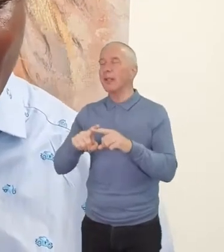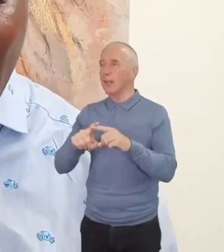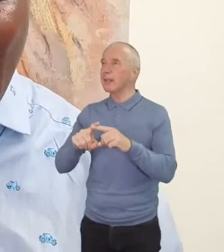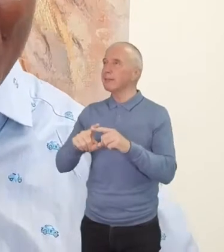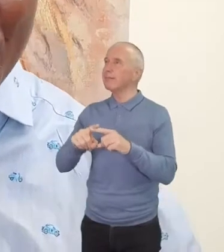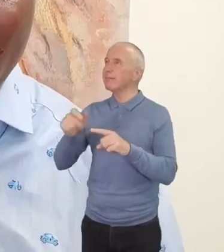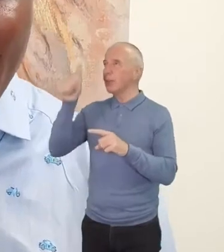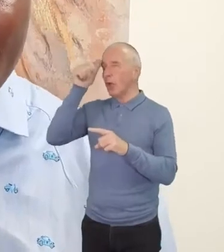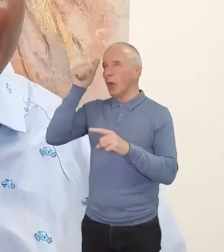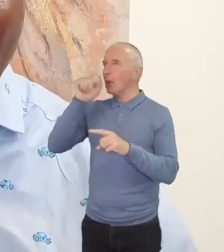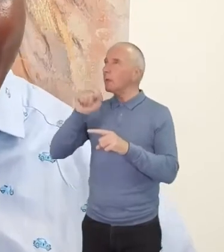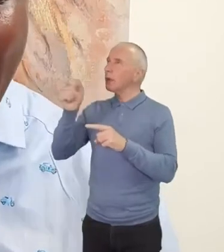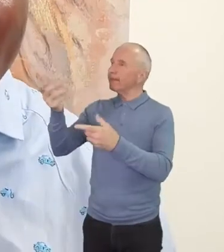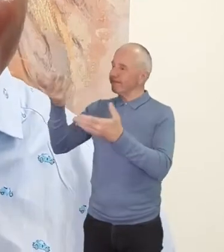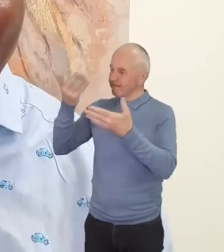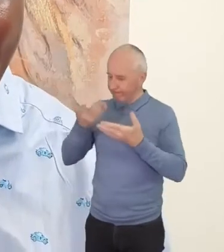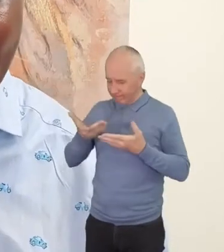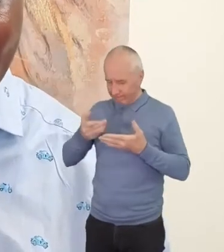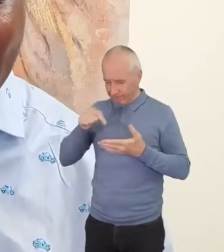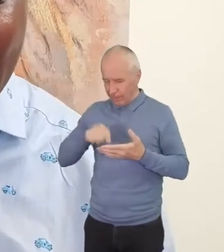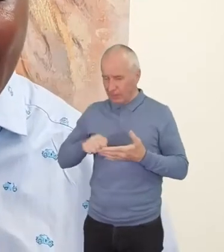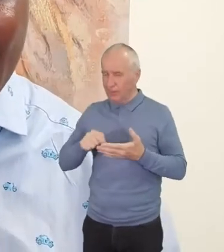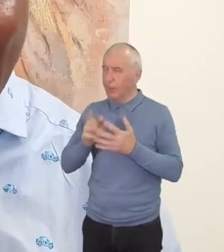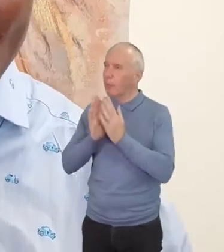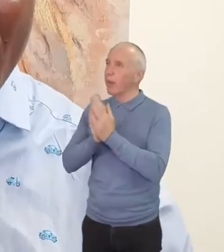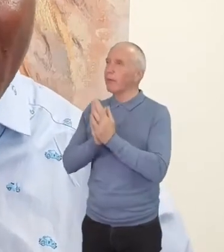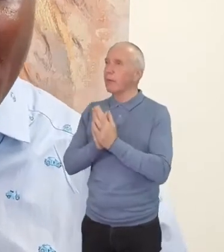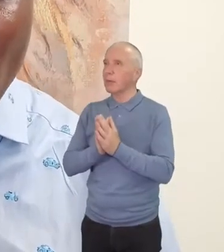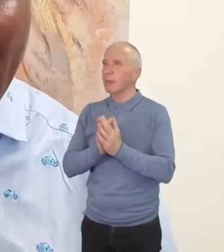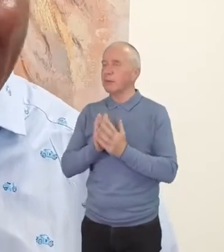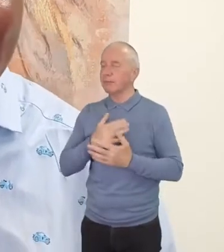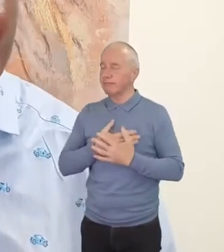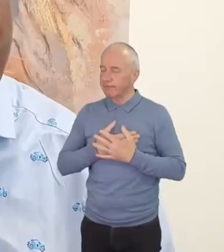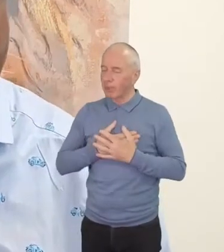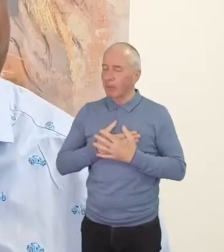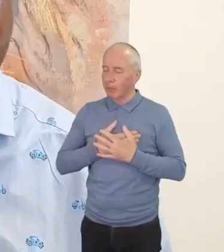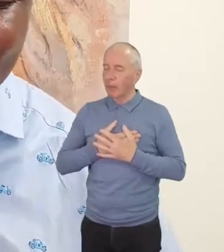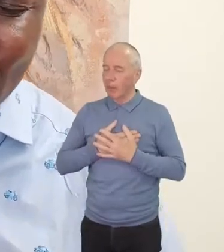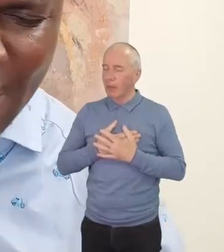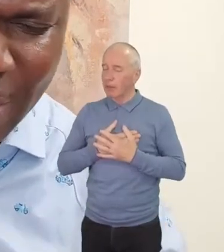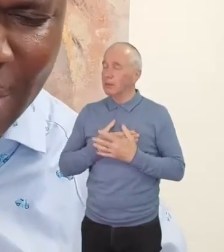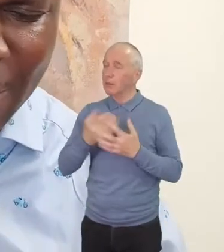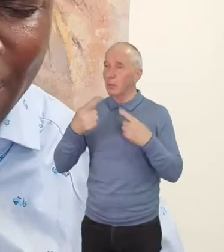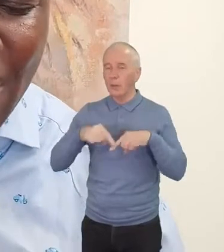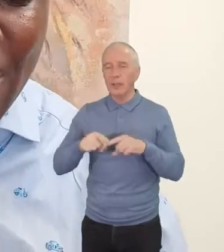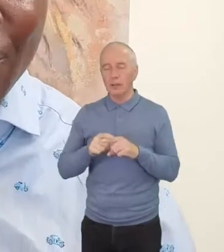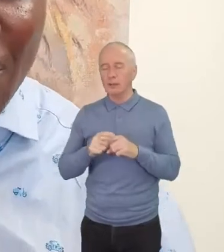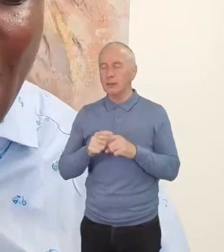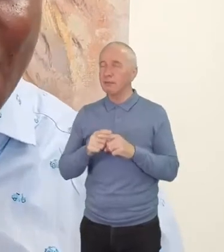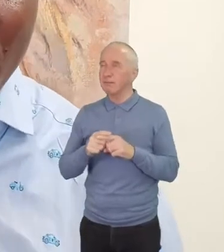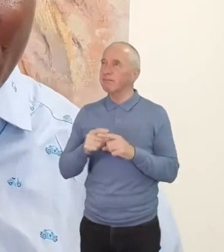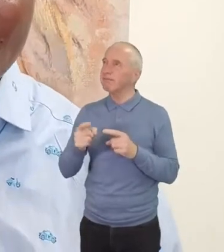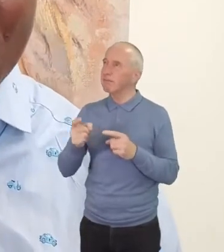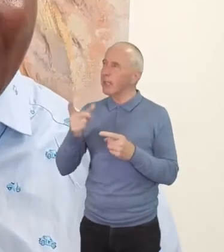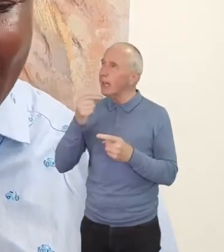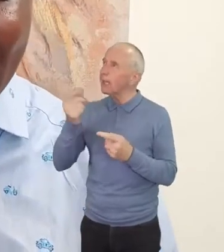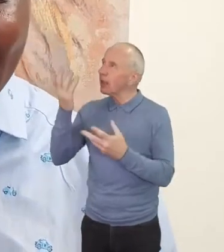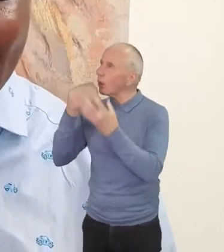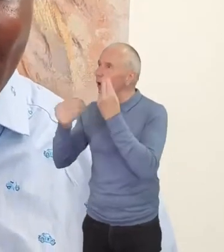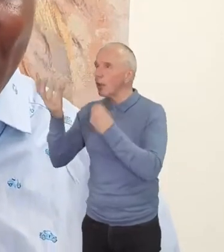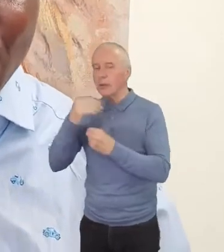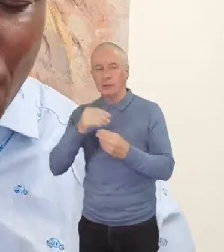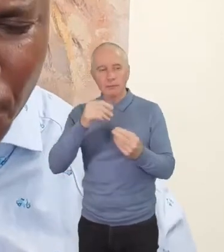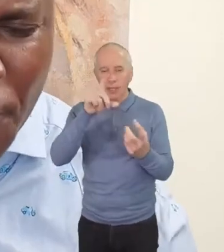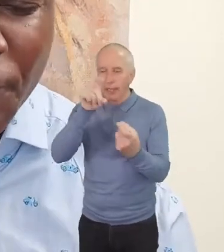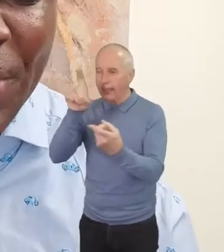us, and we pray for humble hearts that we may be willing to learn and to listen, to collaborate with